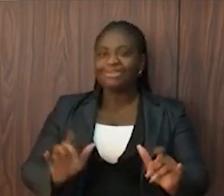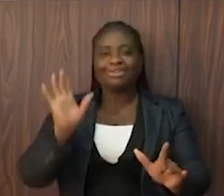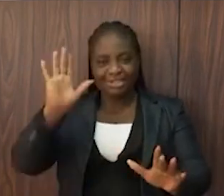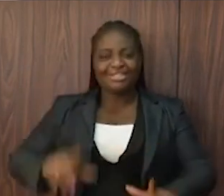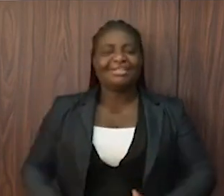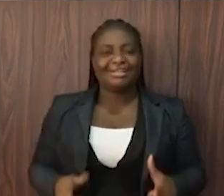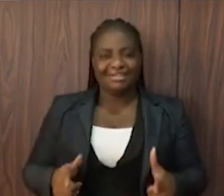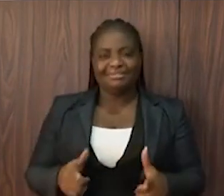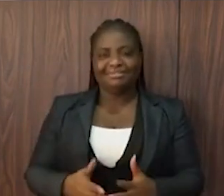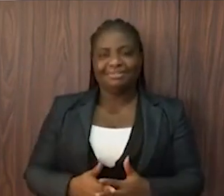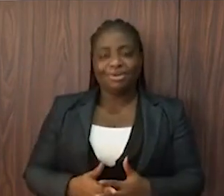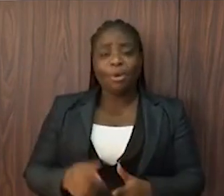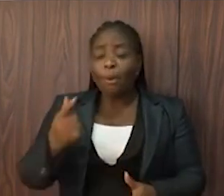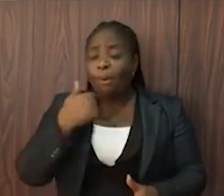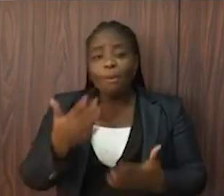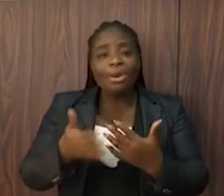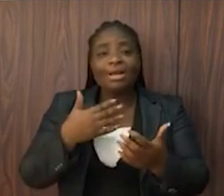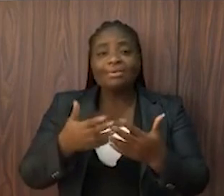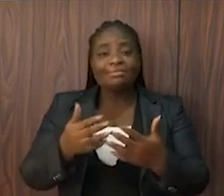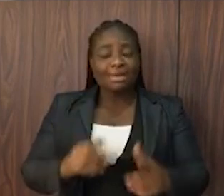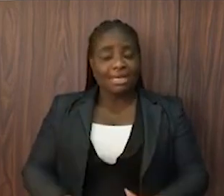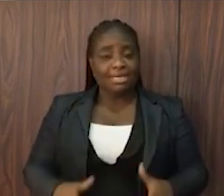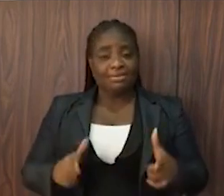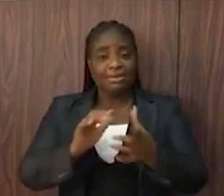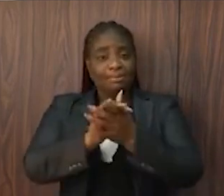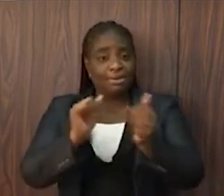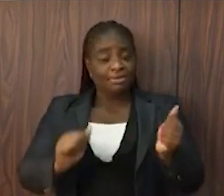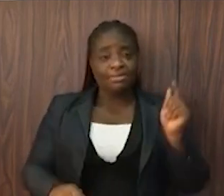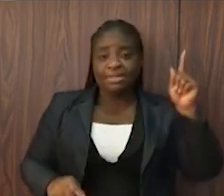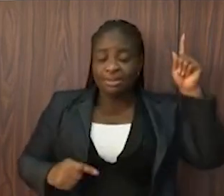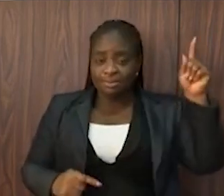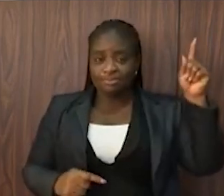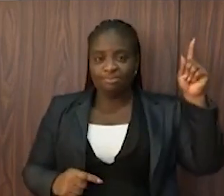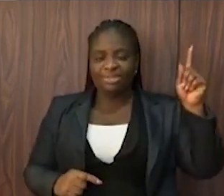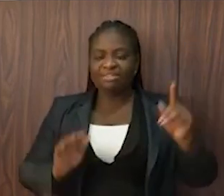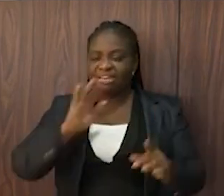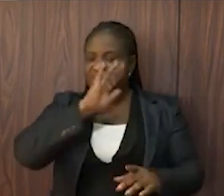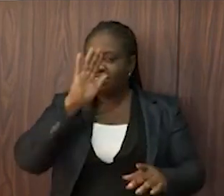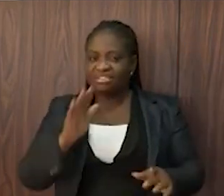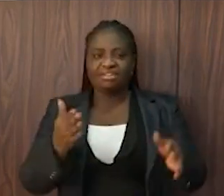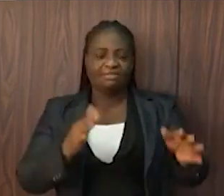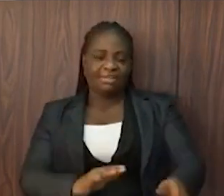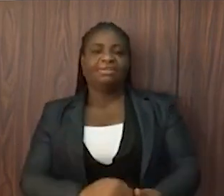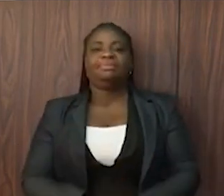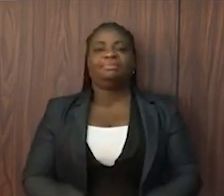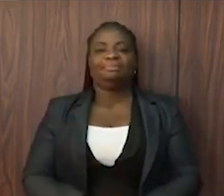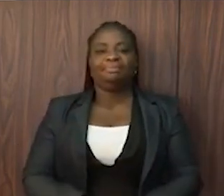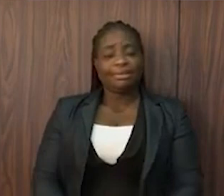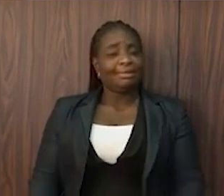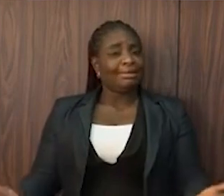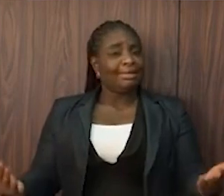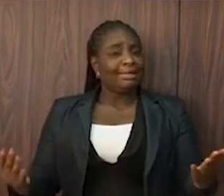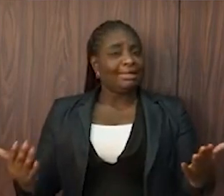live. And whosoever liveth and believeth in me shall never die,"